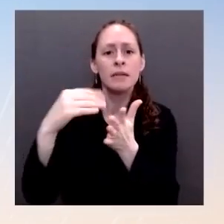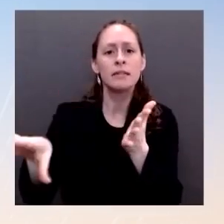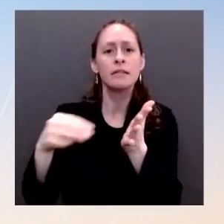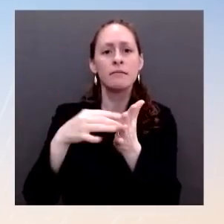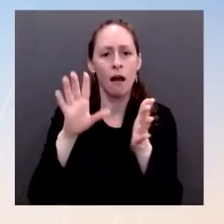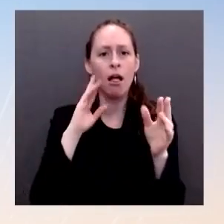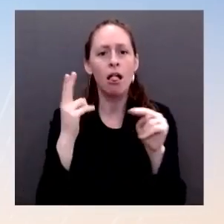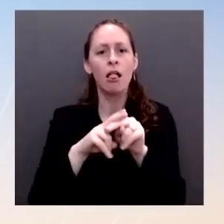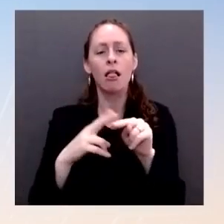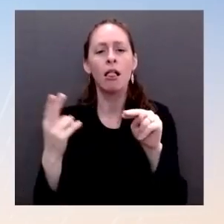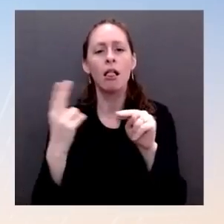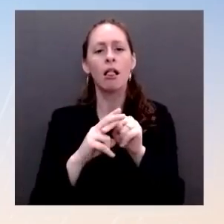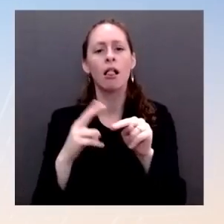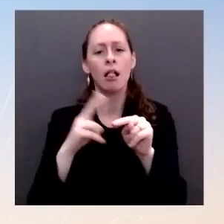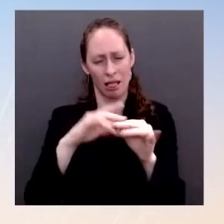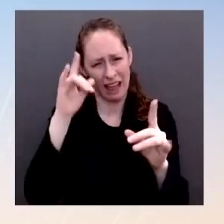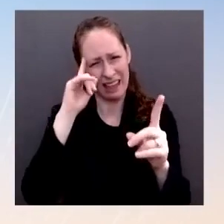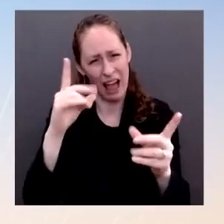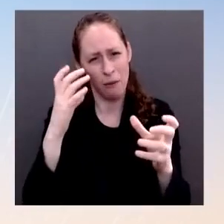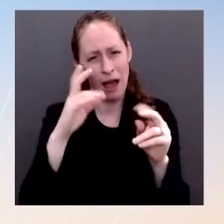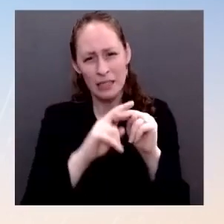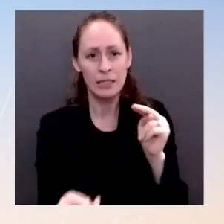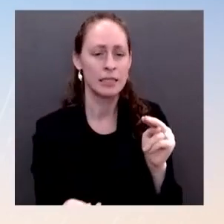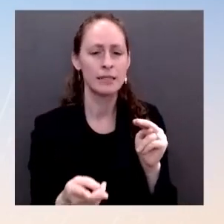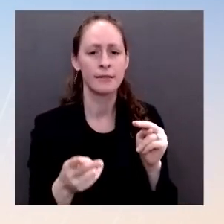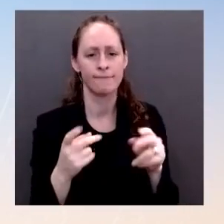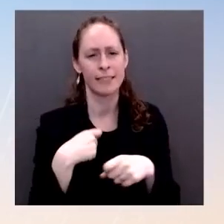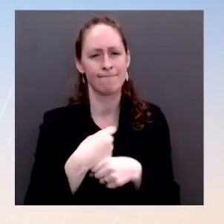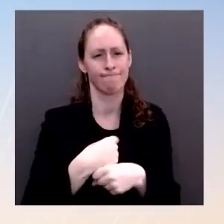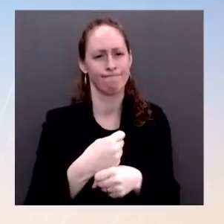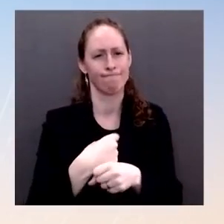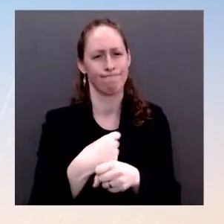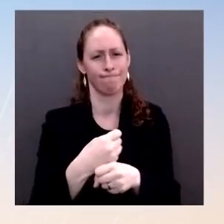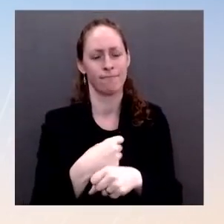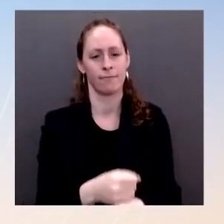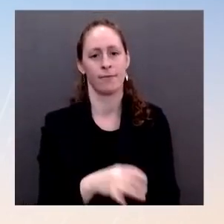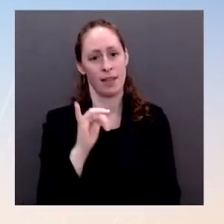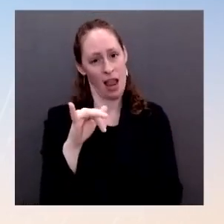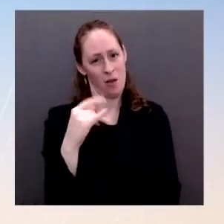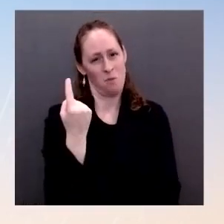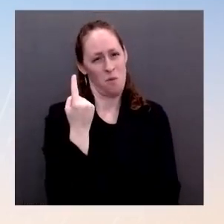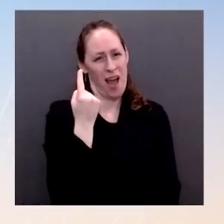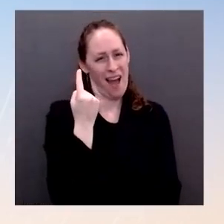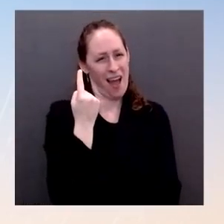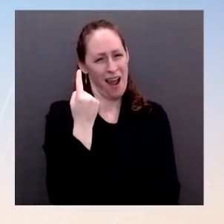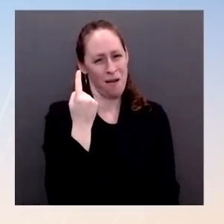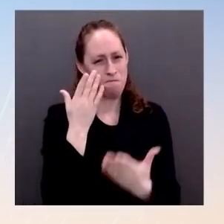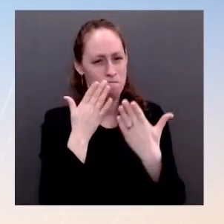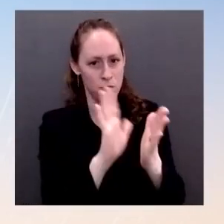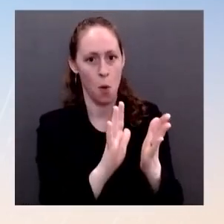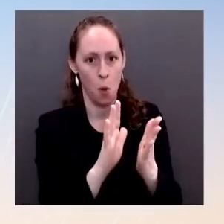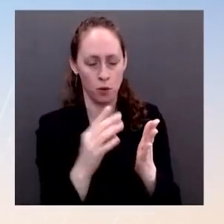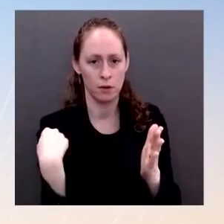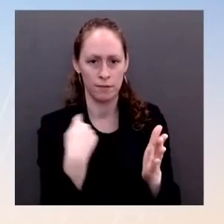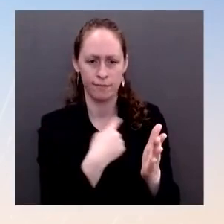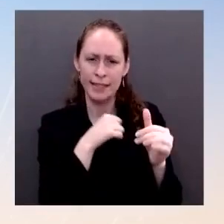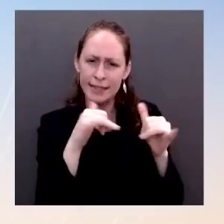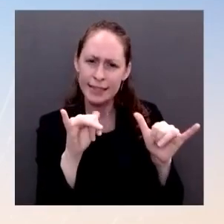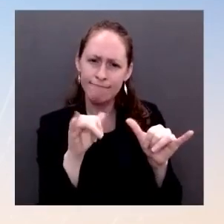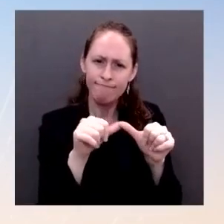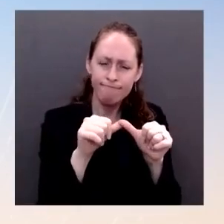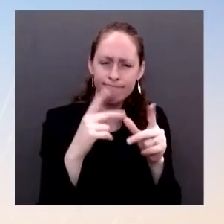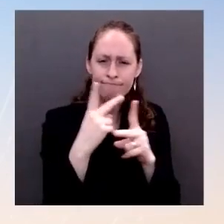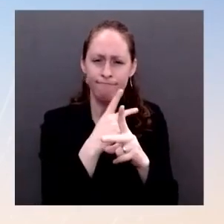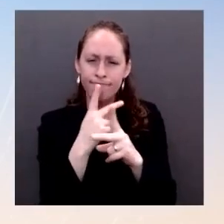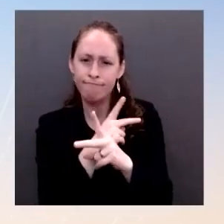progress in our efforts to ramp up domestic manufacturing, tackle near-term bottlenecks, especially with critical goods like semiconductors. Earlier this year,